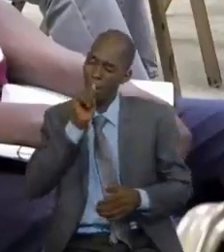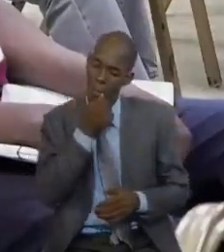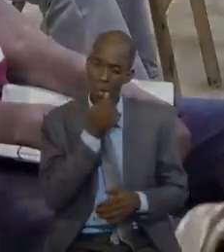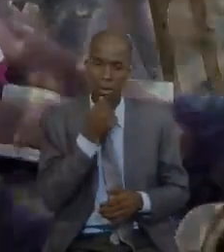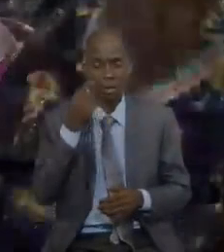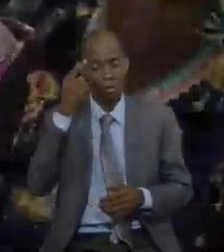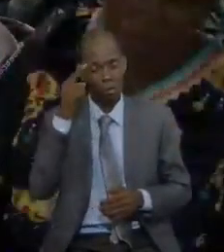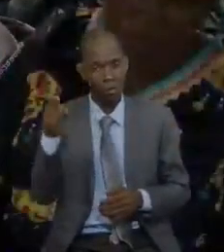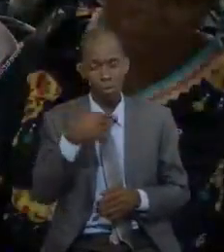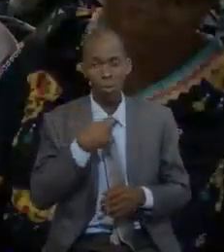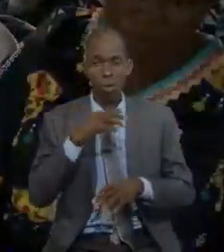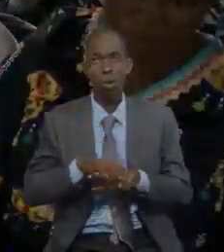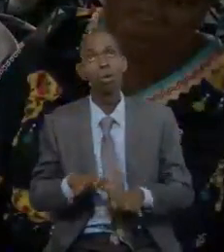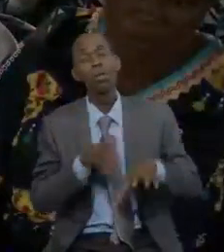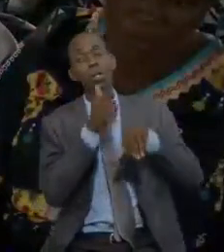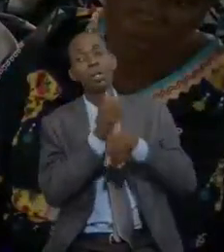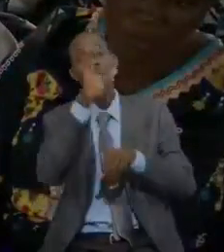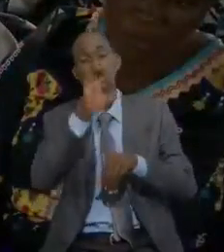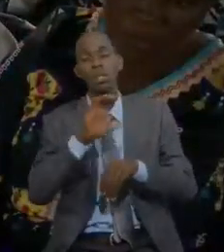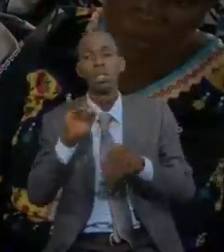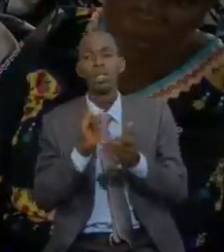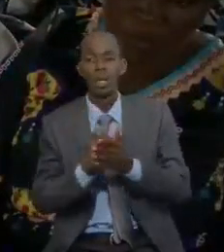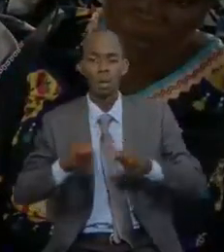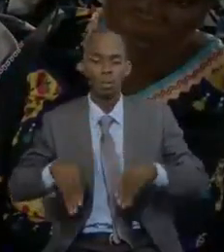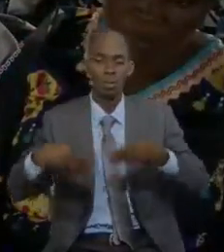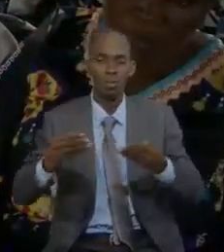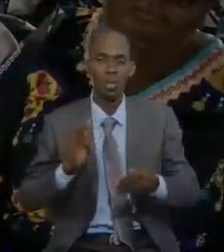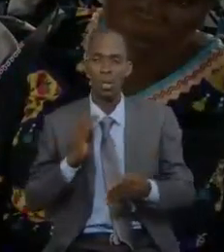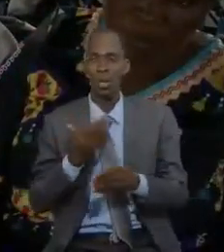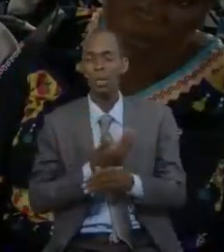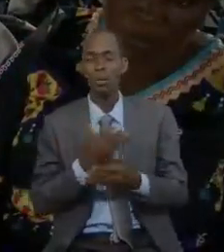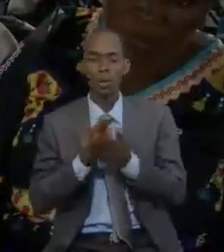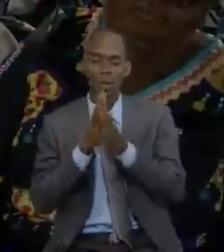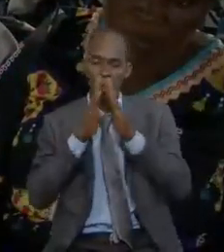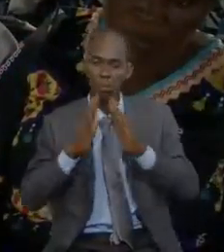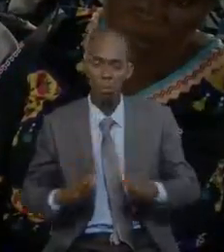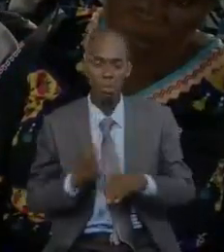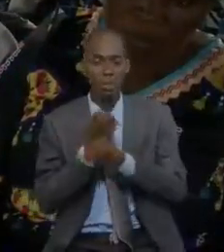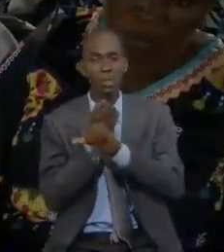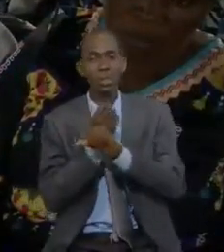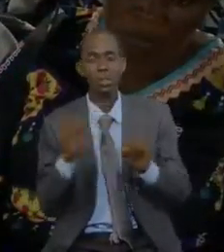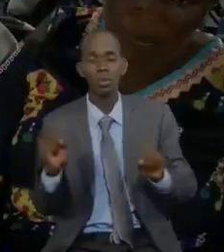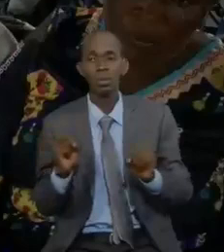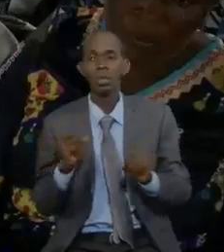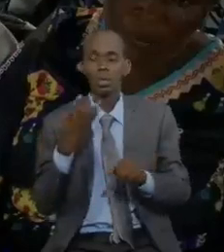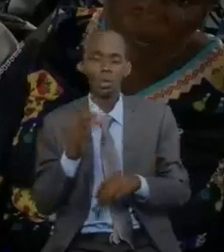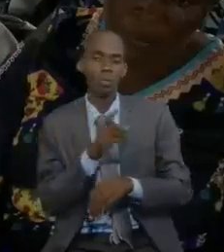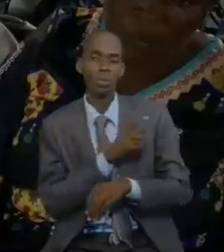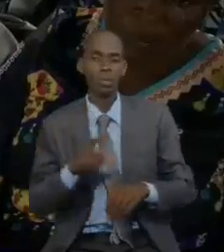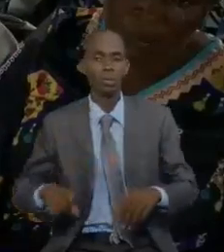that provides our settlement in the mind, and that gives us the salvation of the